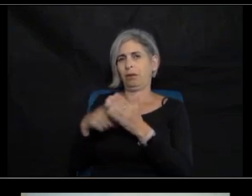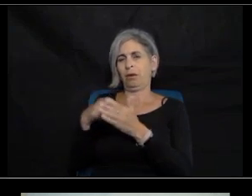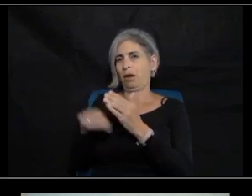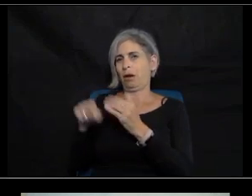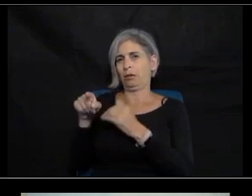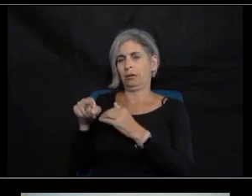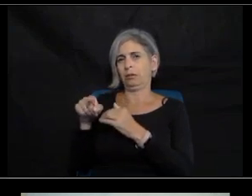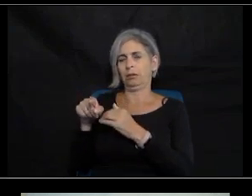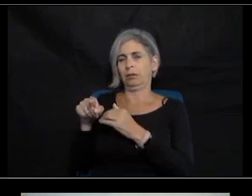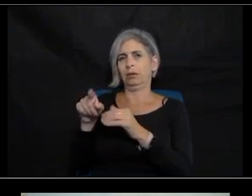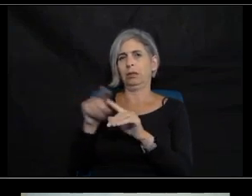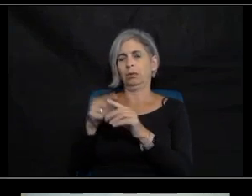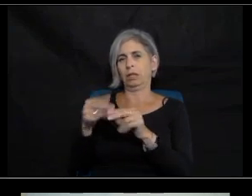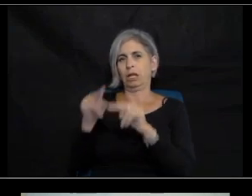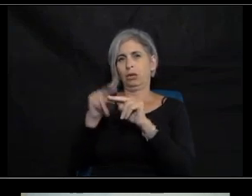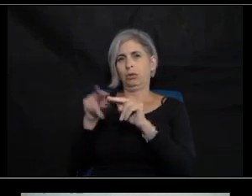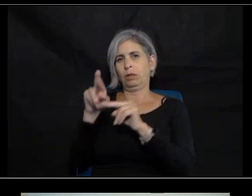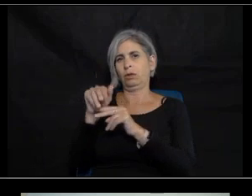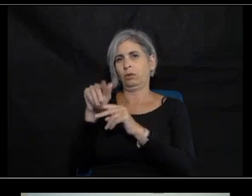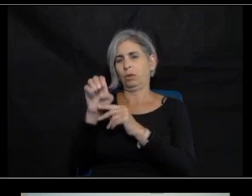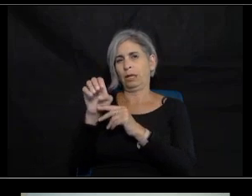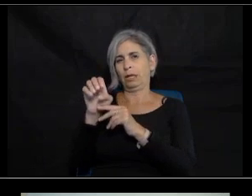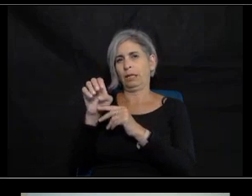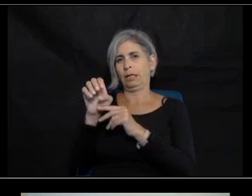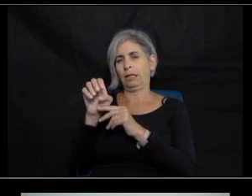So we're trying to increase the rate to